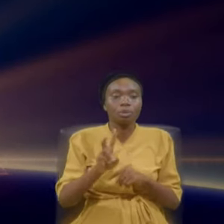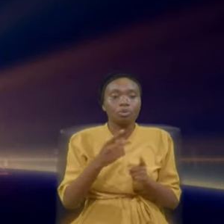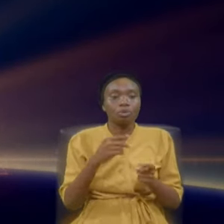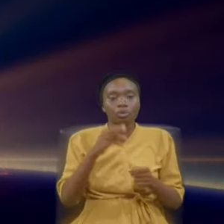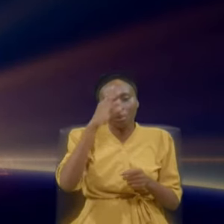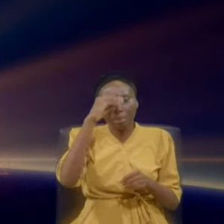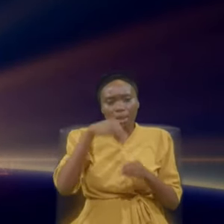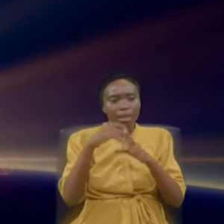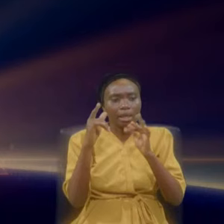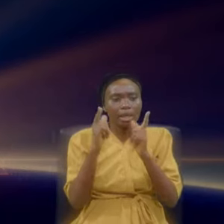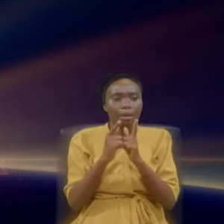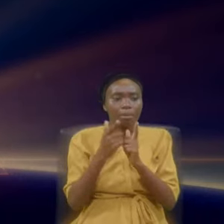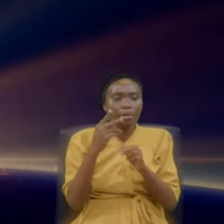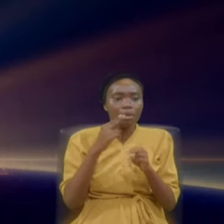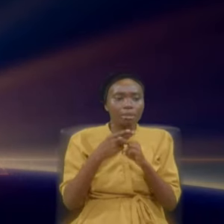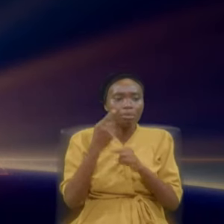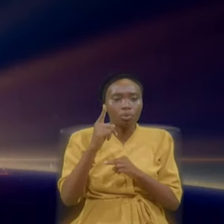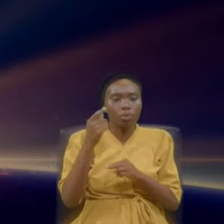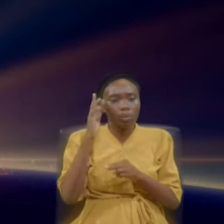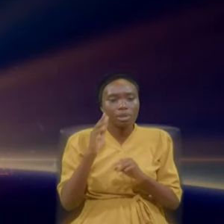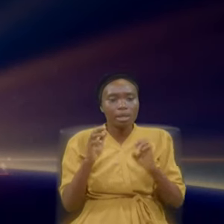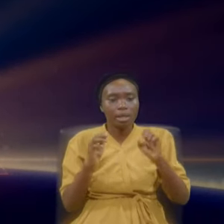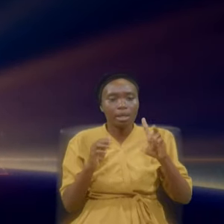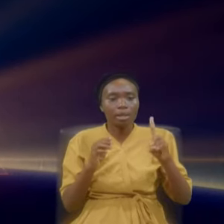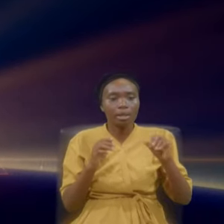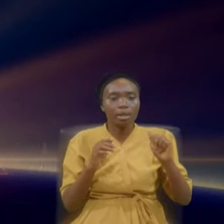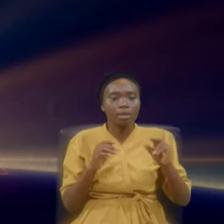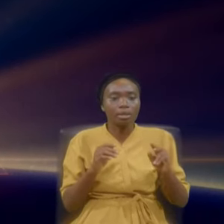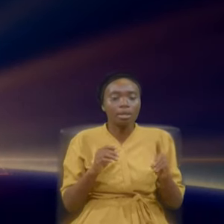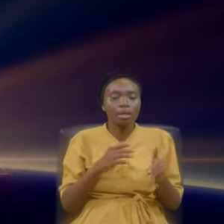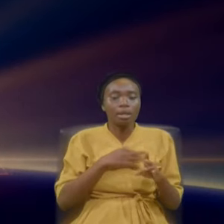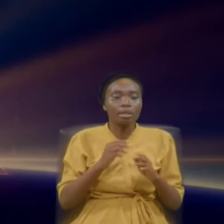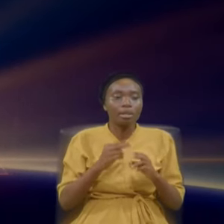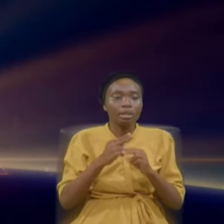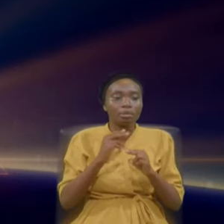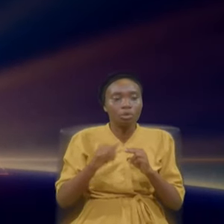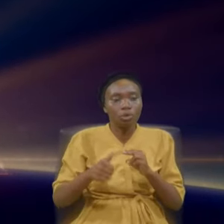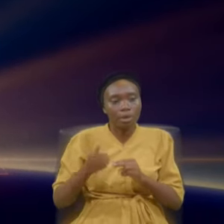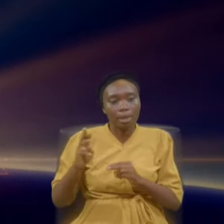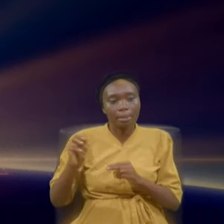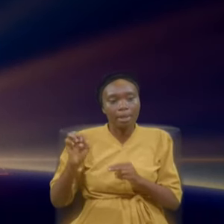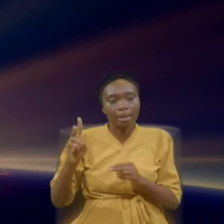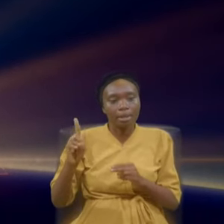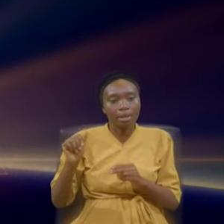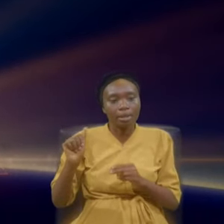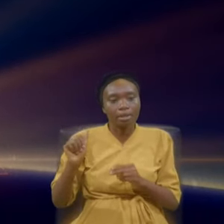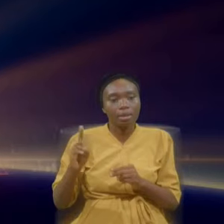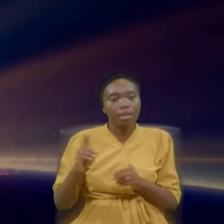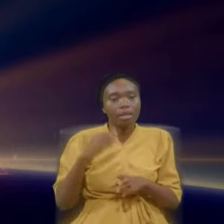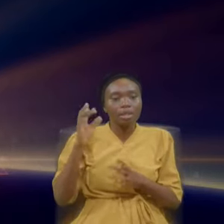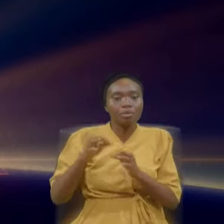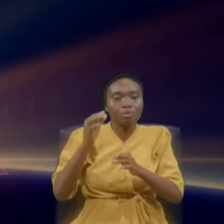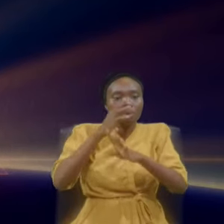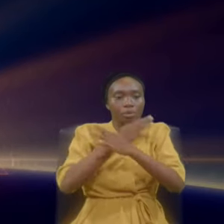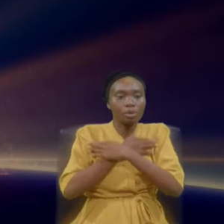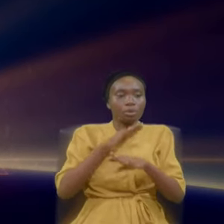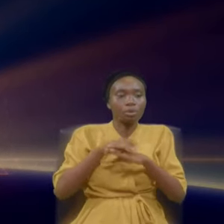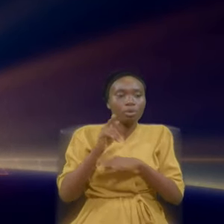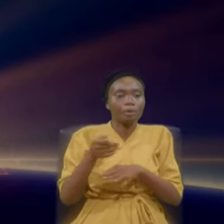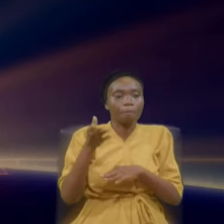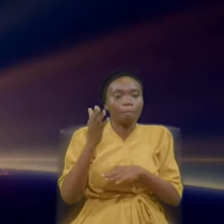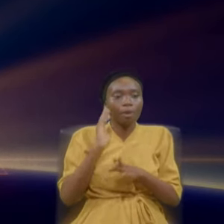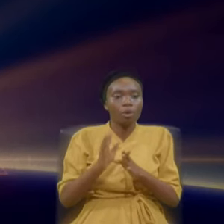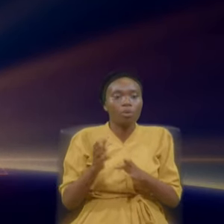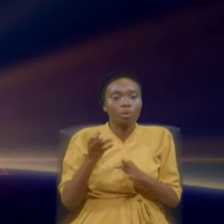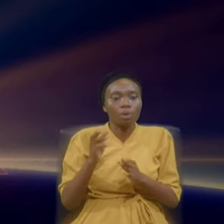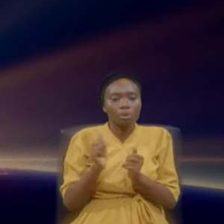2 of the men in the camp. The name of the one was Eldad, and the name of the other Medad. And the Spirit rested upon them, and